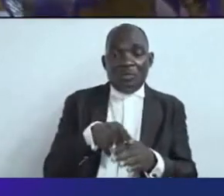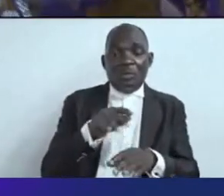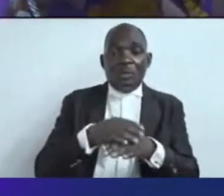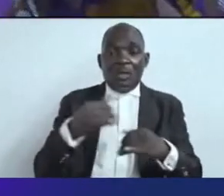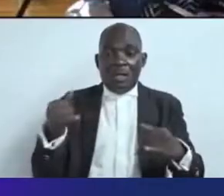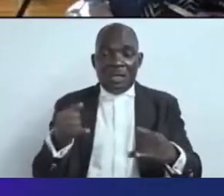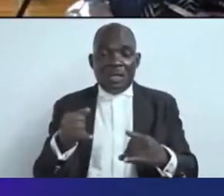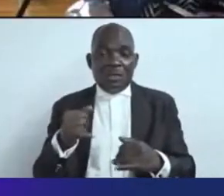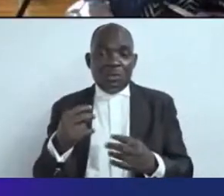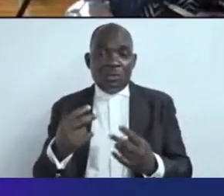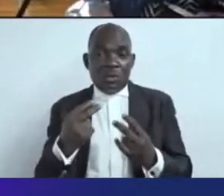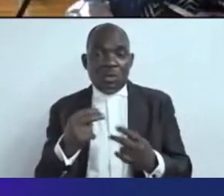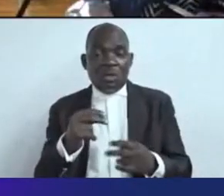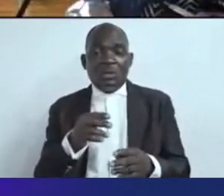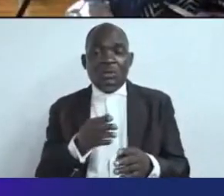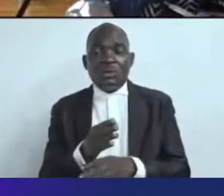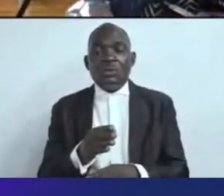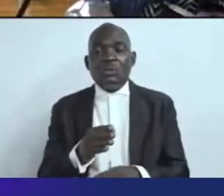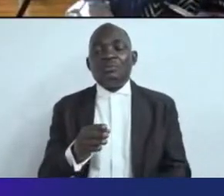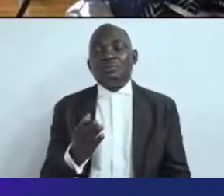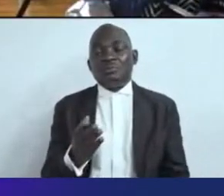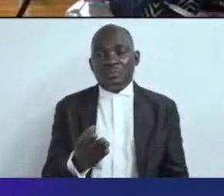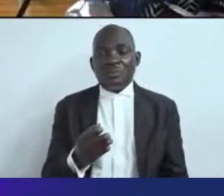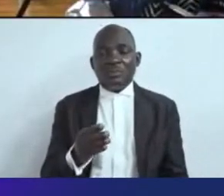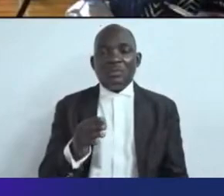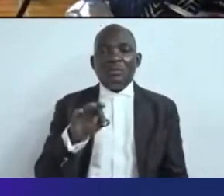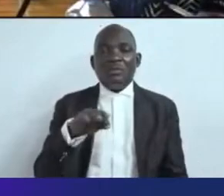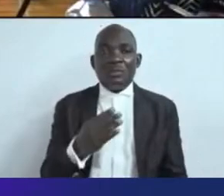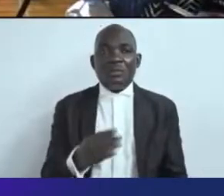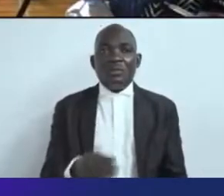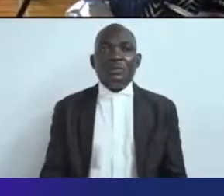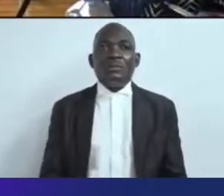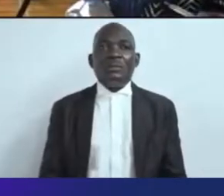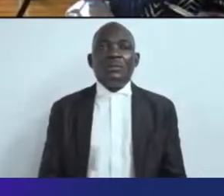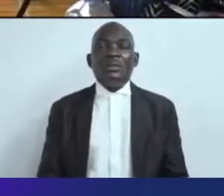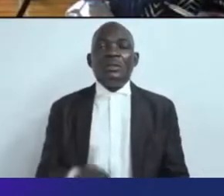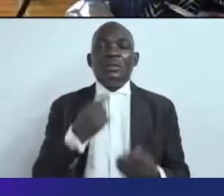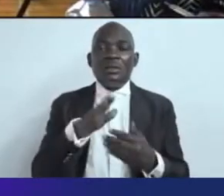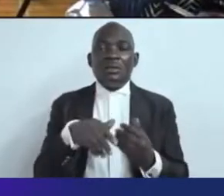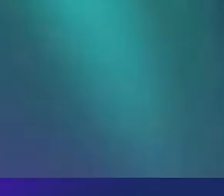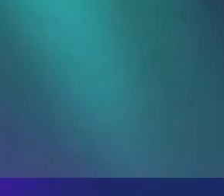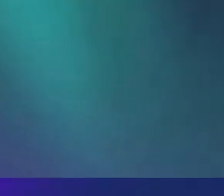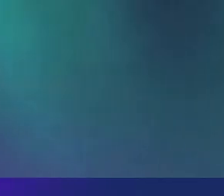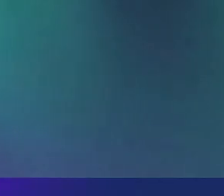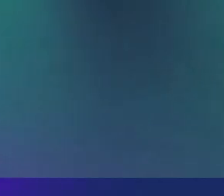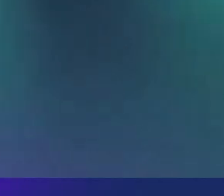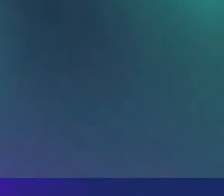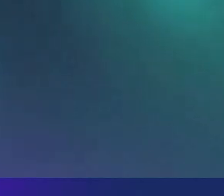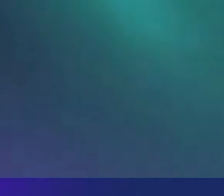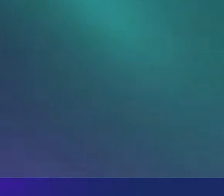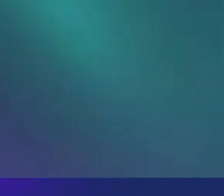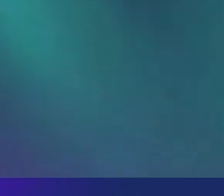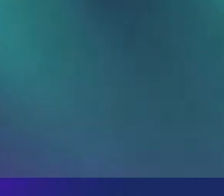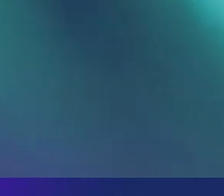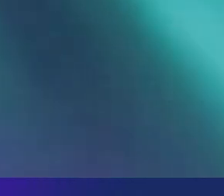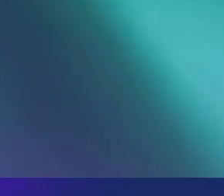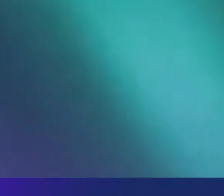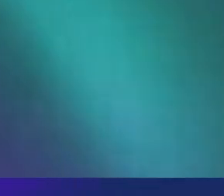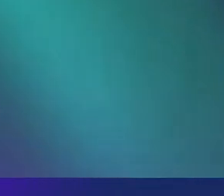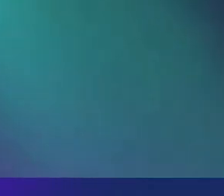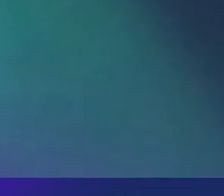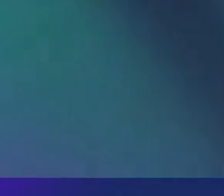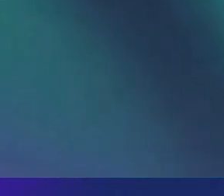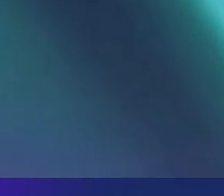press briefing following the 120th MPC meetings. I want to thank some of the media houses who are streaming this press briefing live on